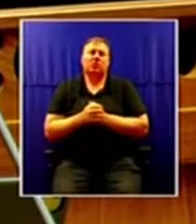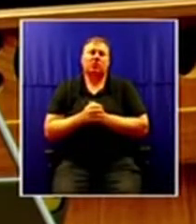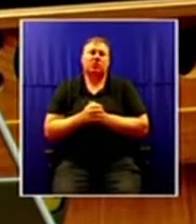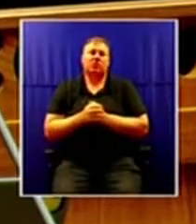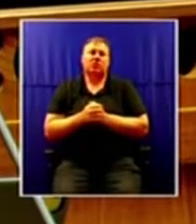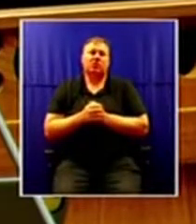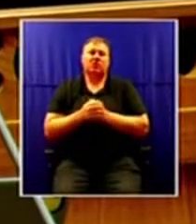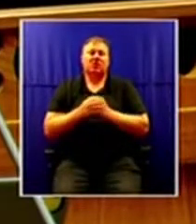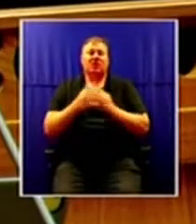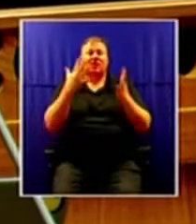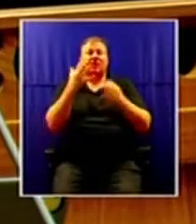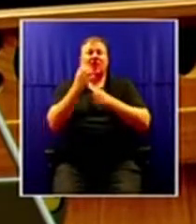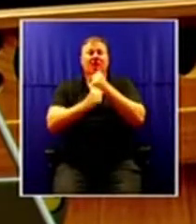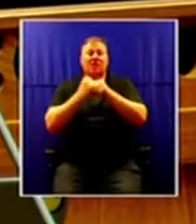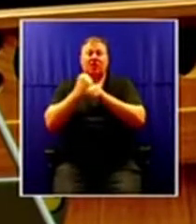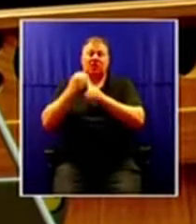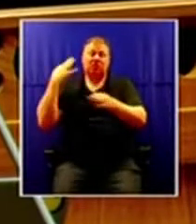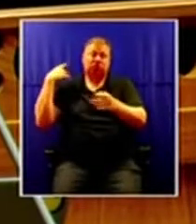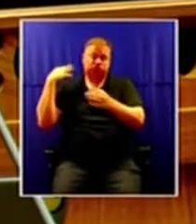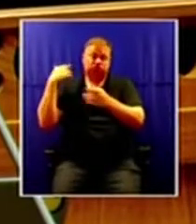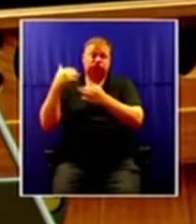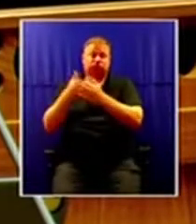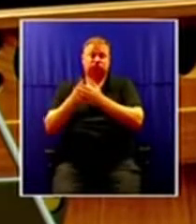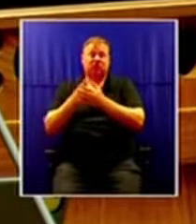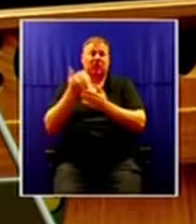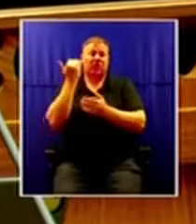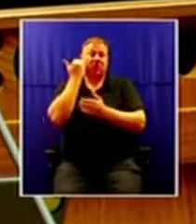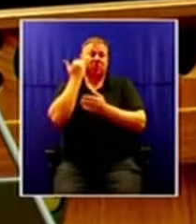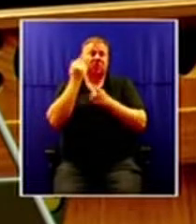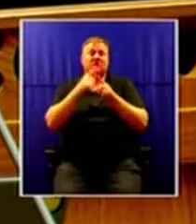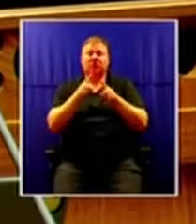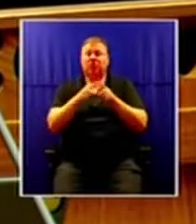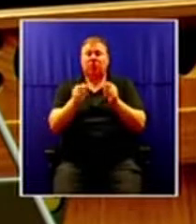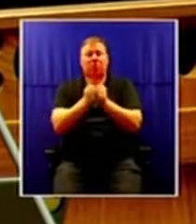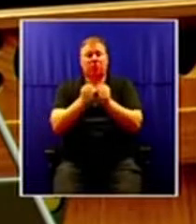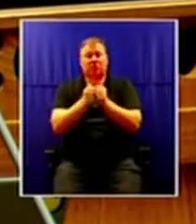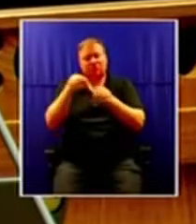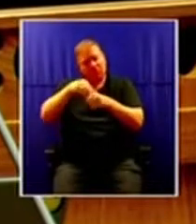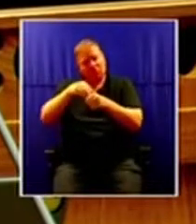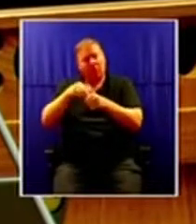been working with various partners, including the private sector